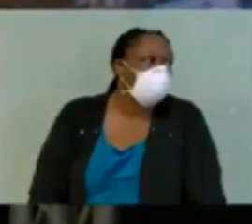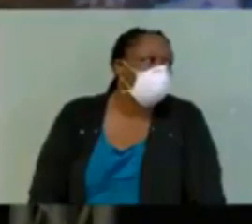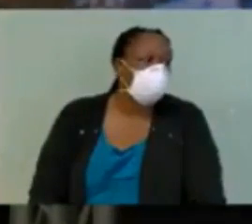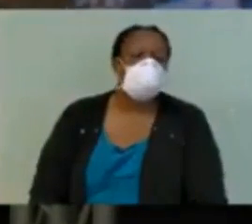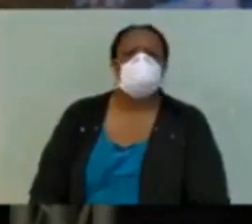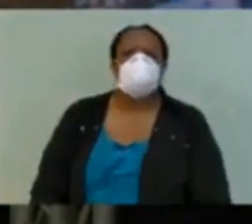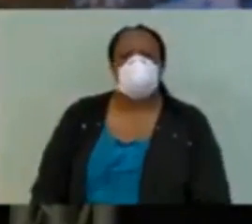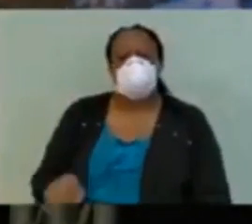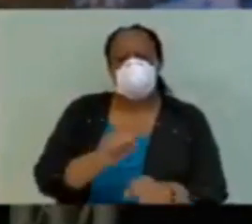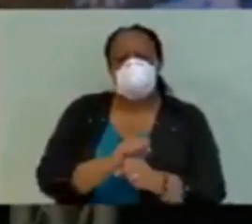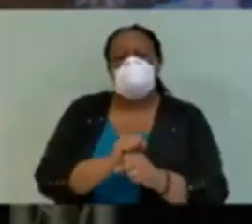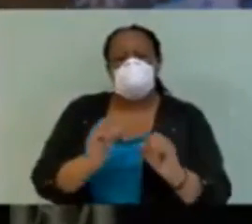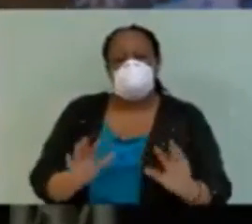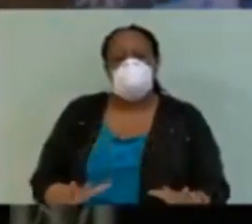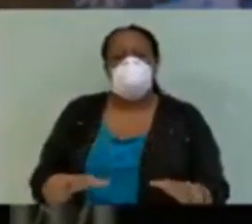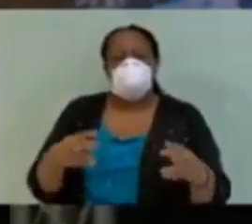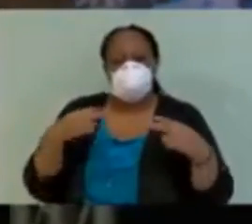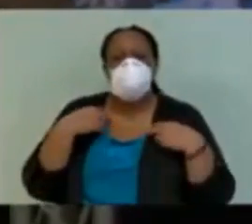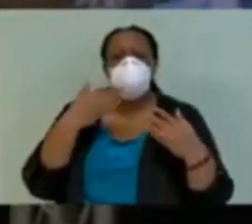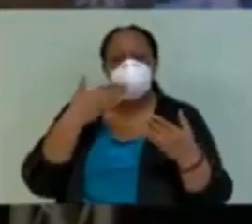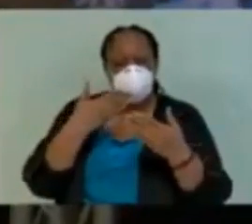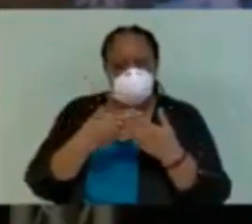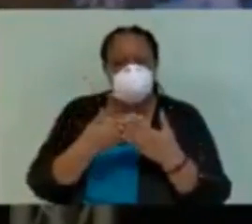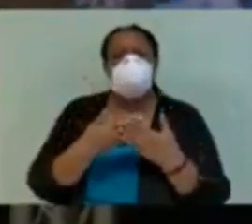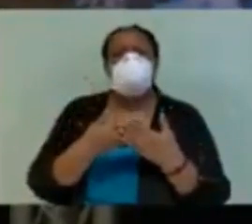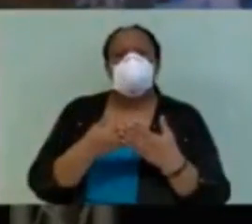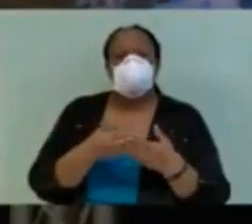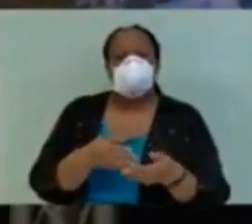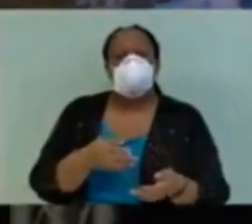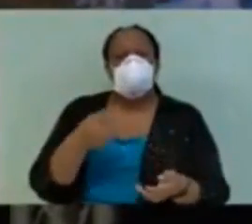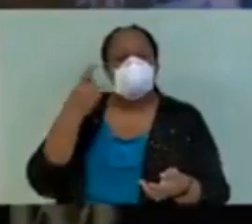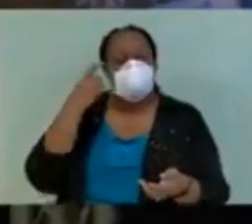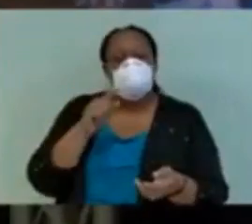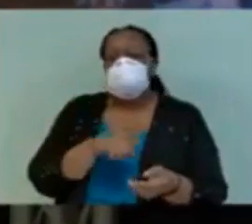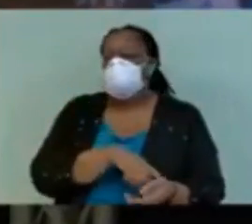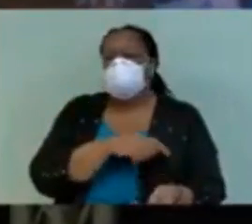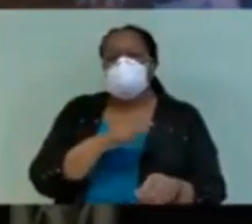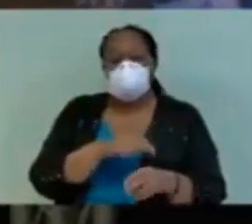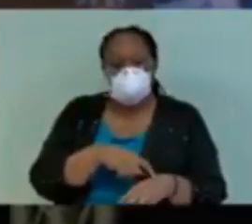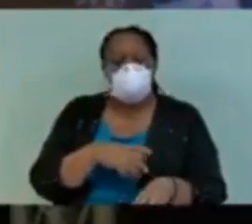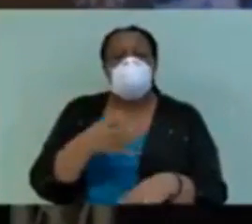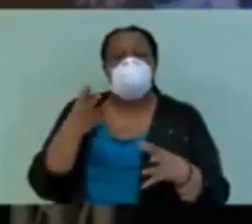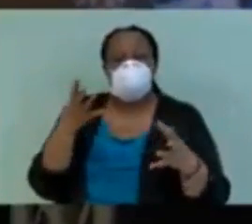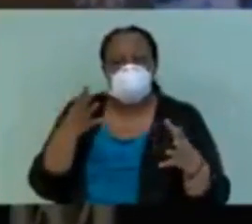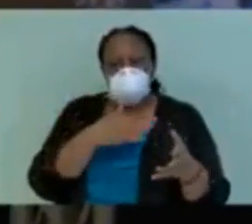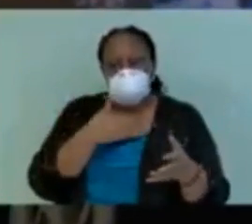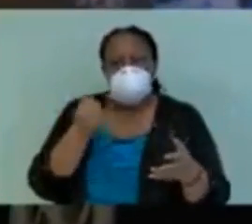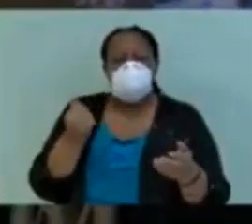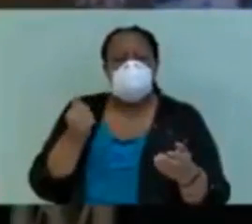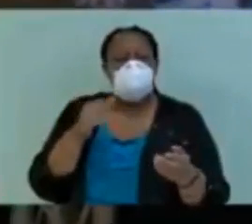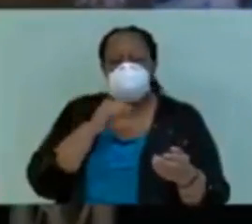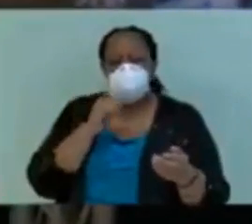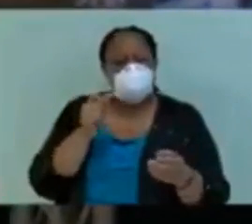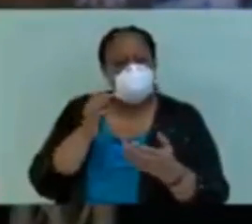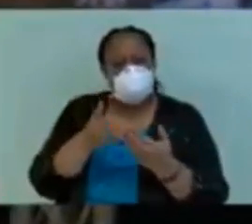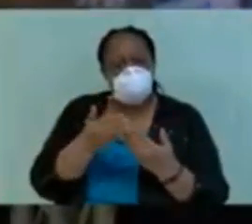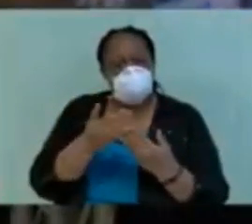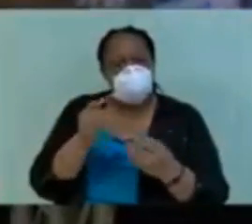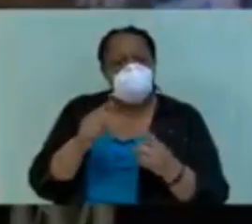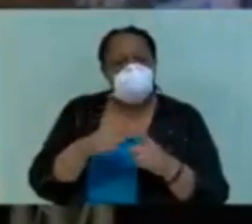public. In brief, a full embrace of the recent established COVID-19 pandemic regulation,